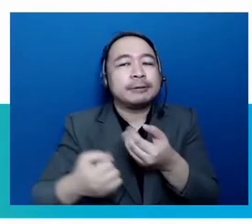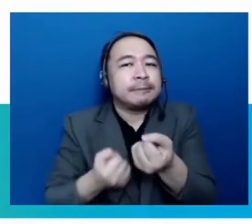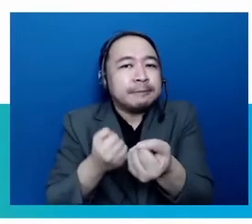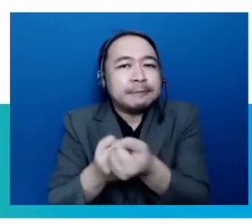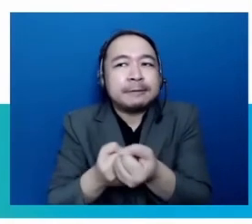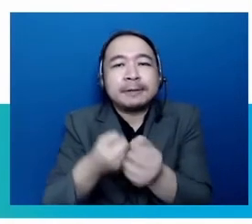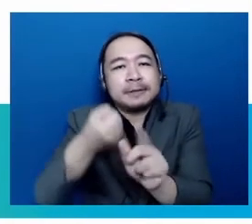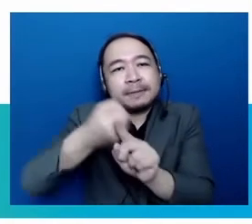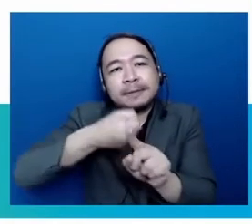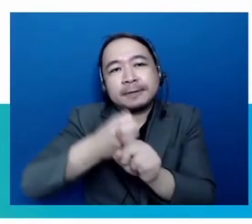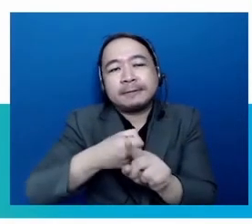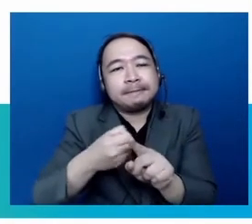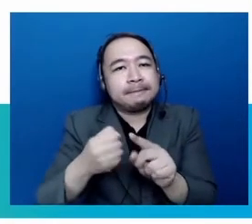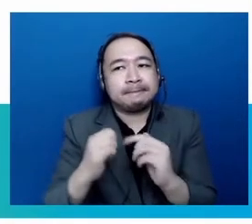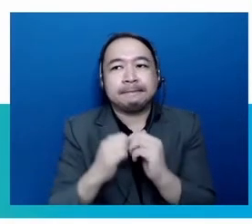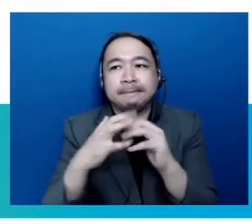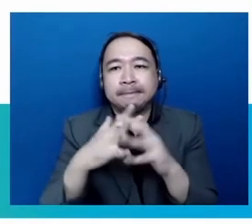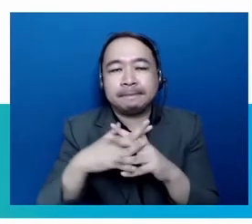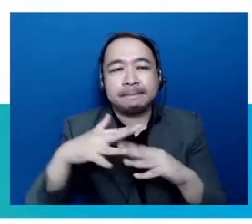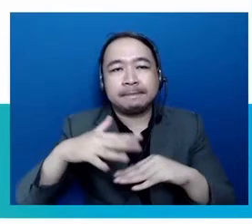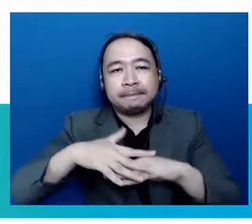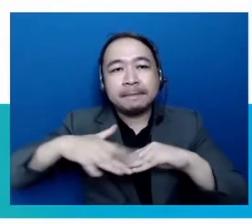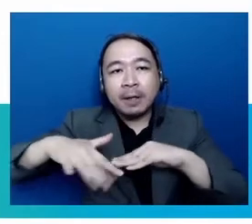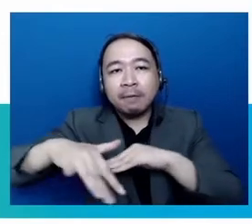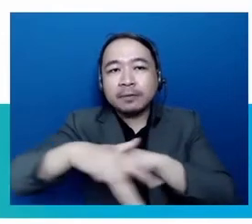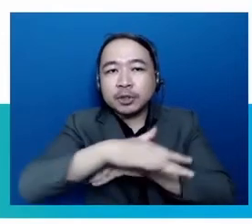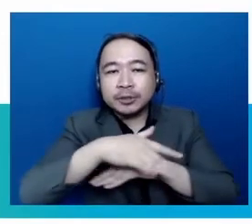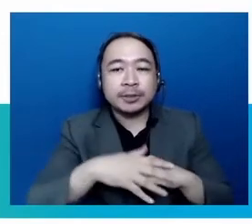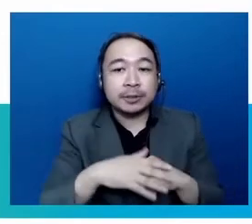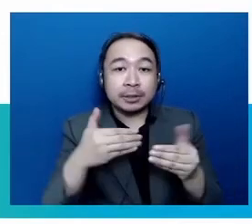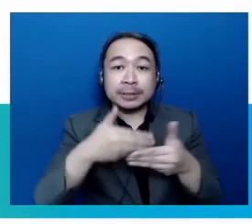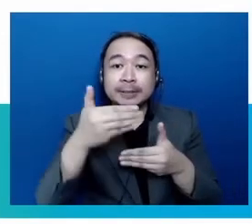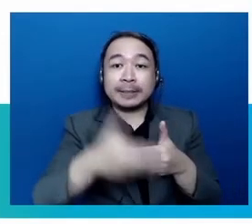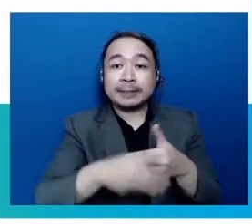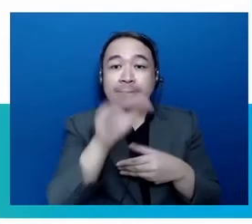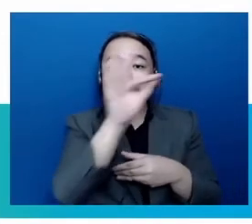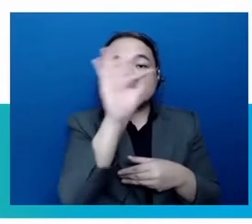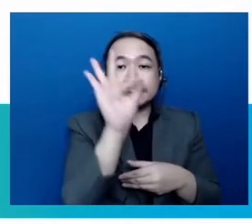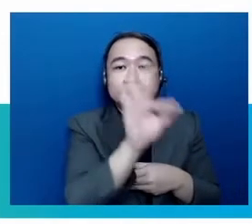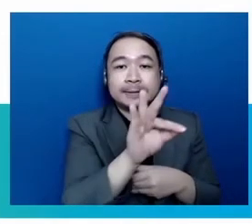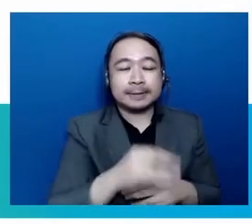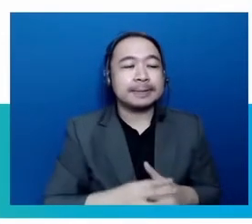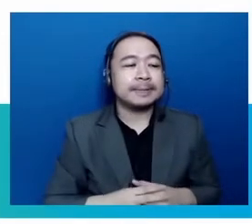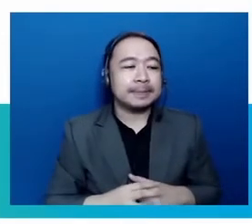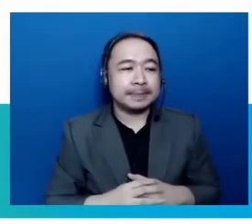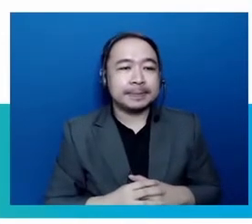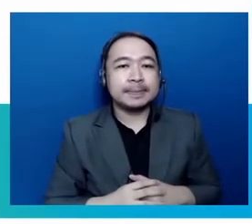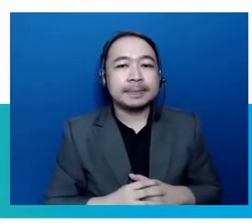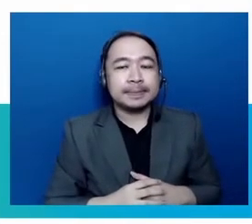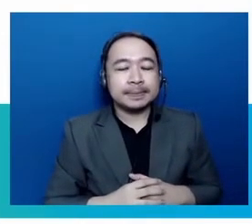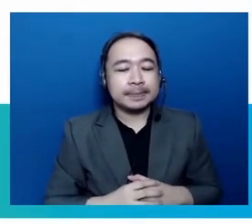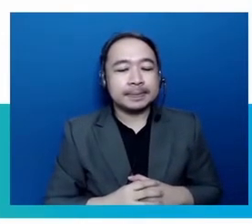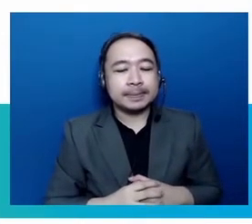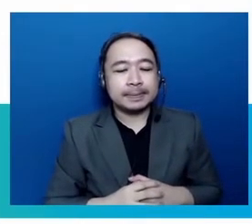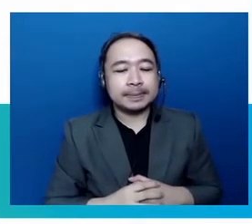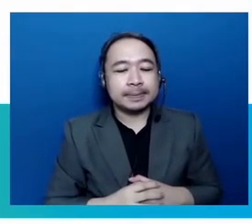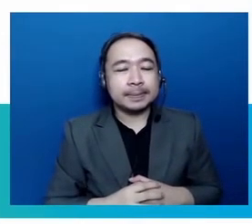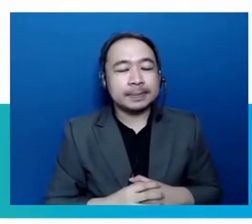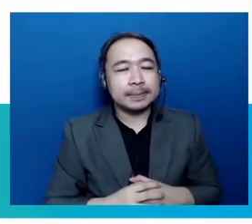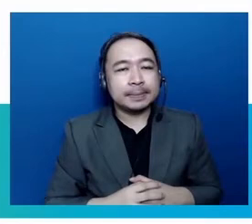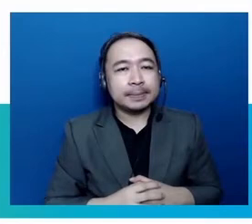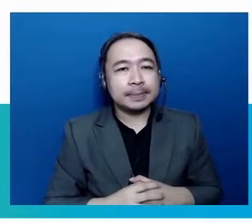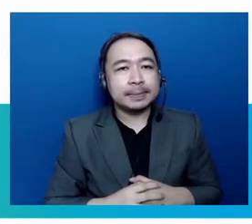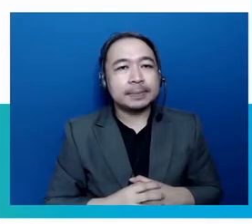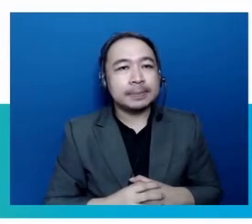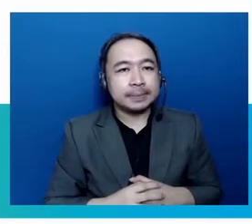Let me now jump to the next question. This question is, how